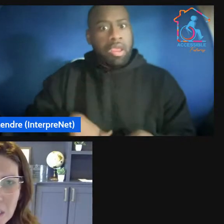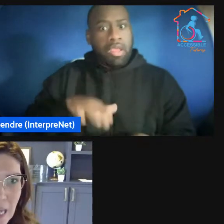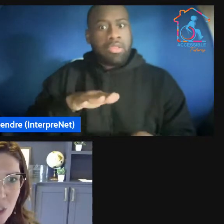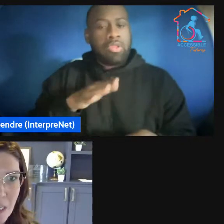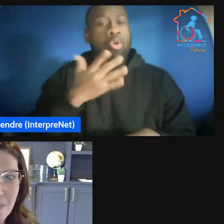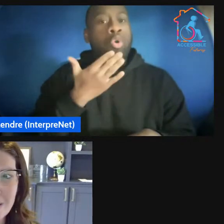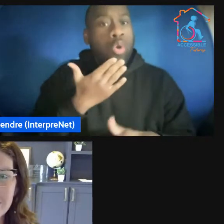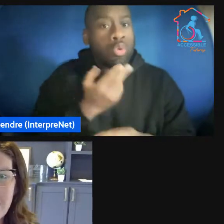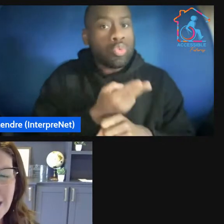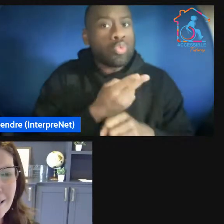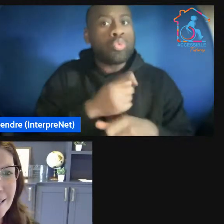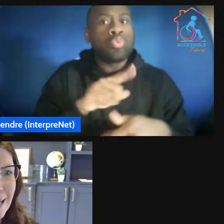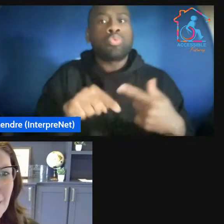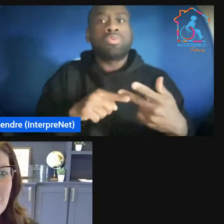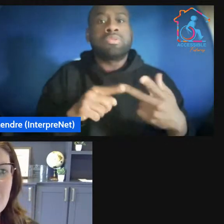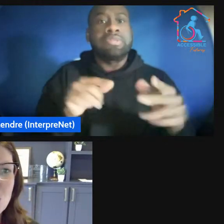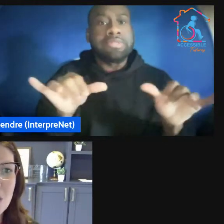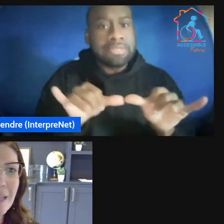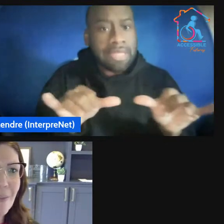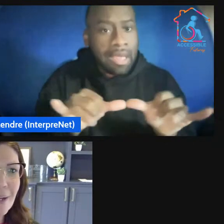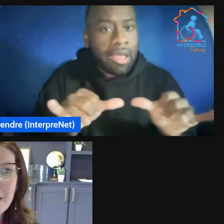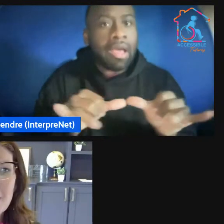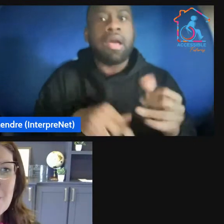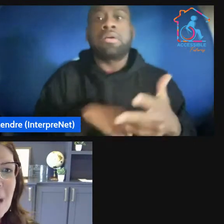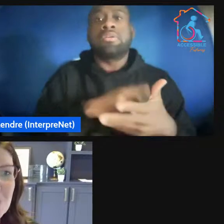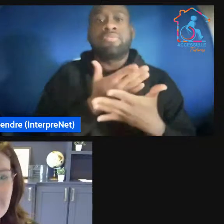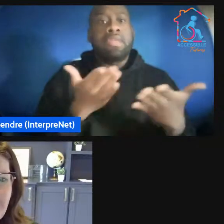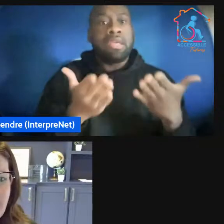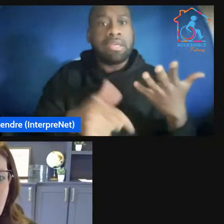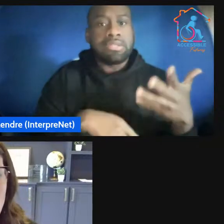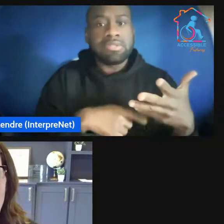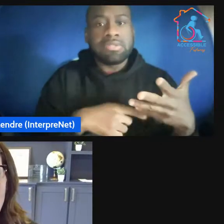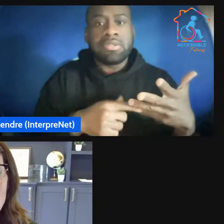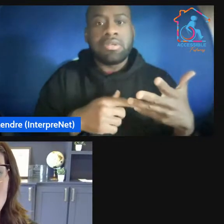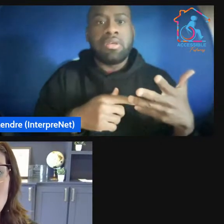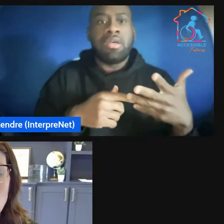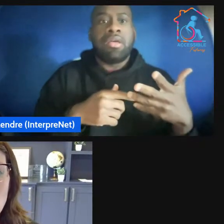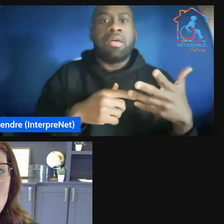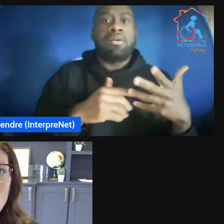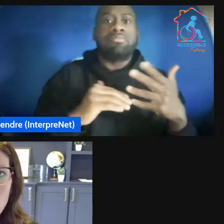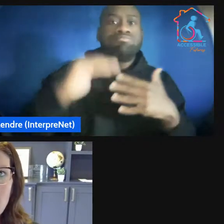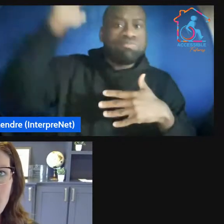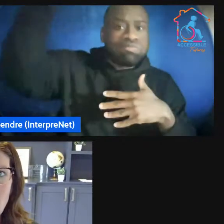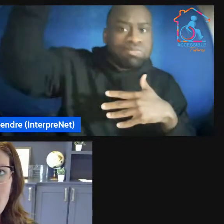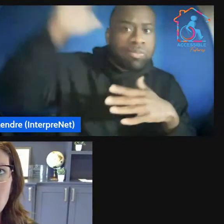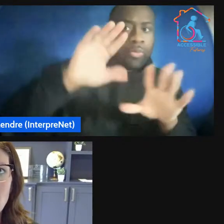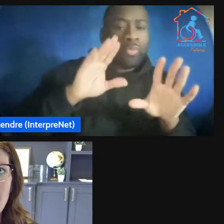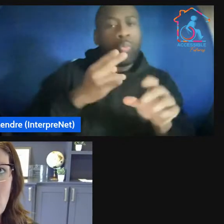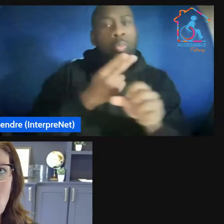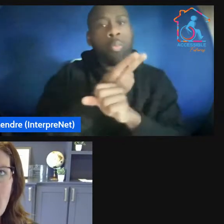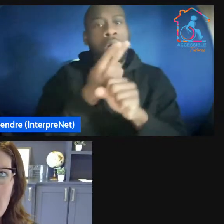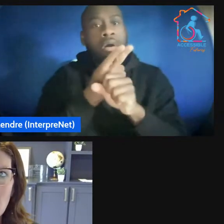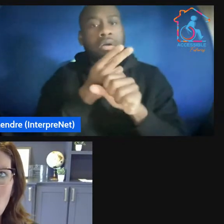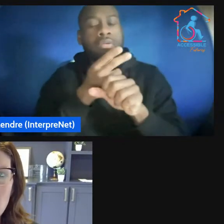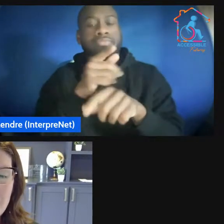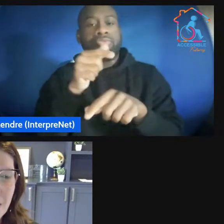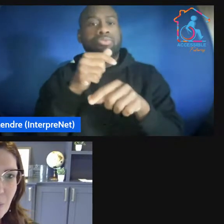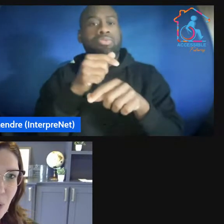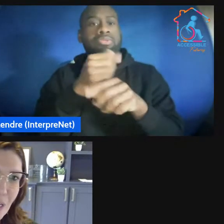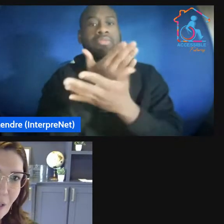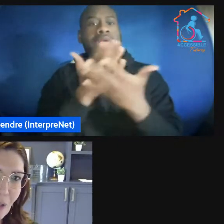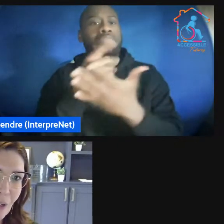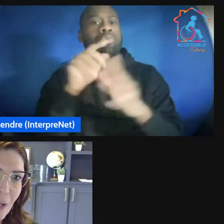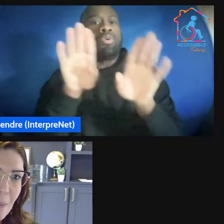art selection and the size and composition and the mounting heights on the walls was really thoughtful about how